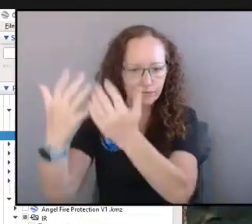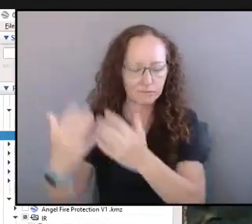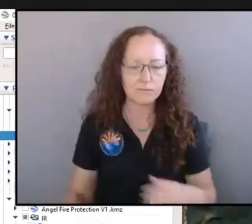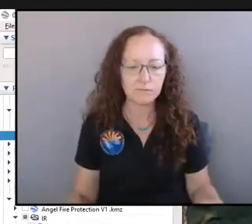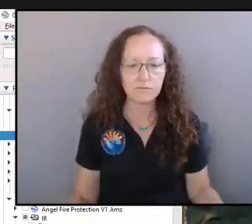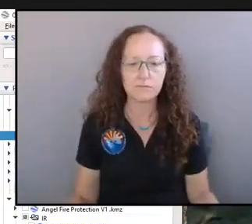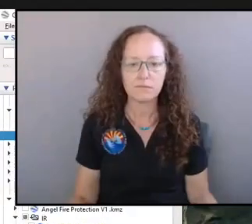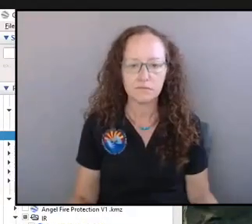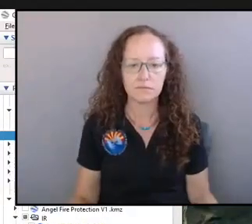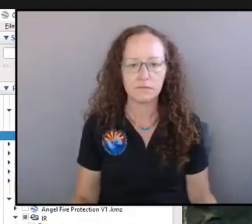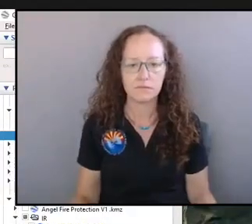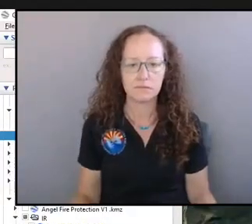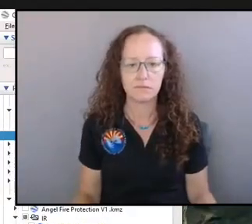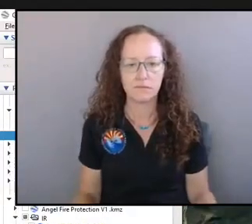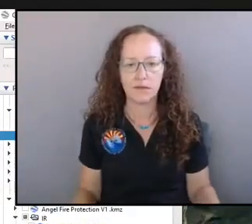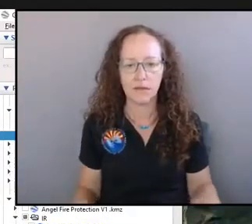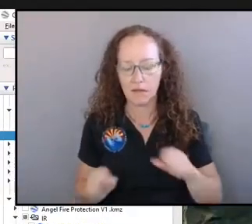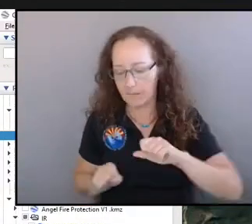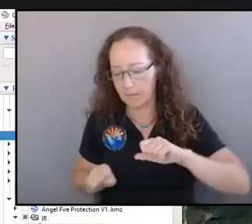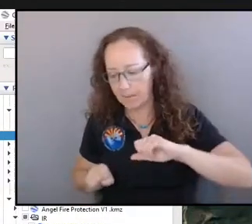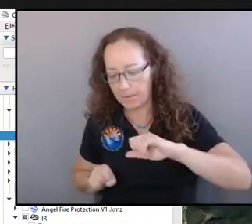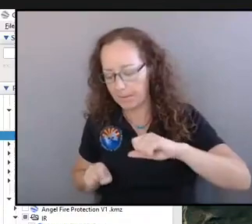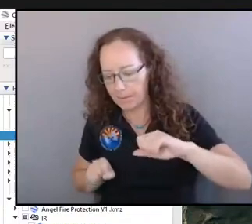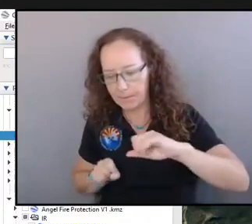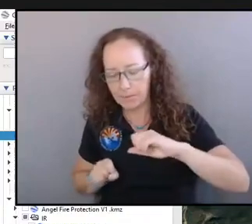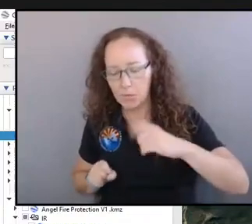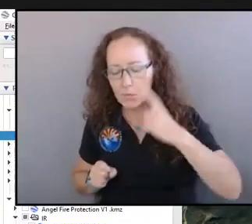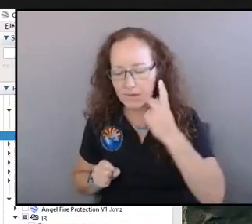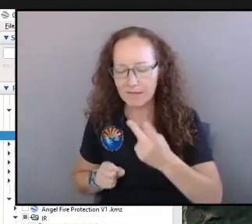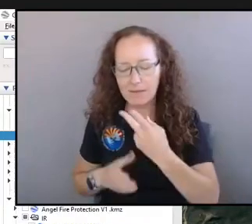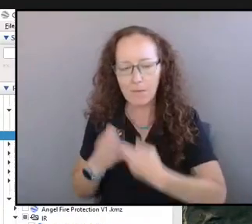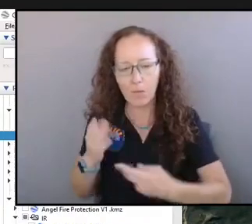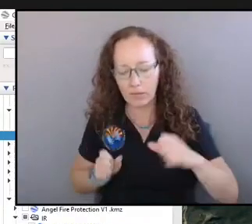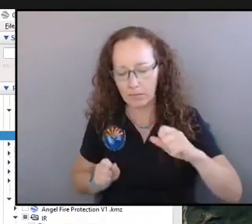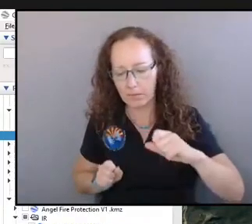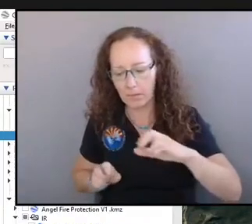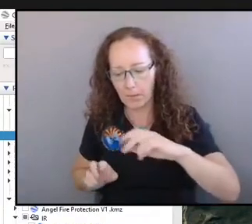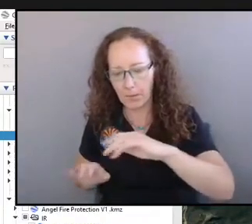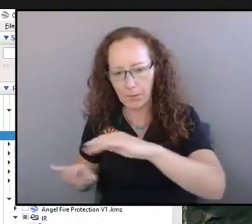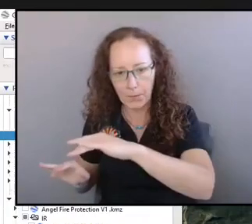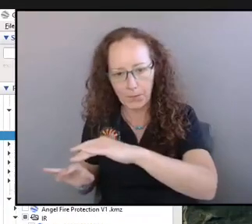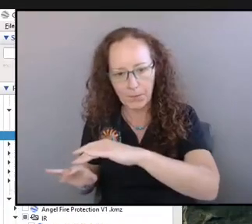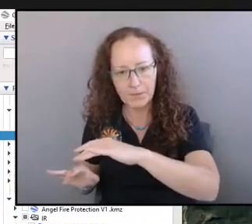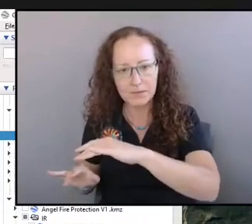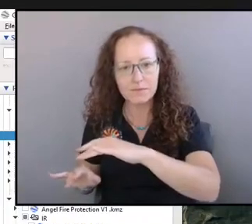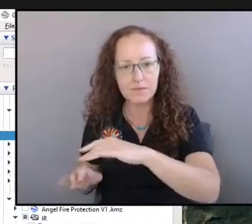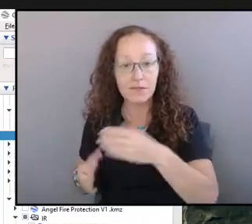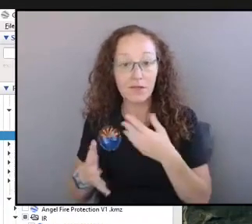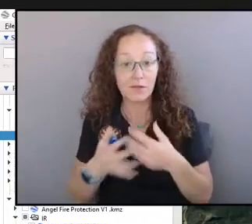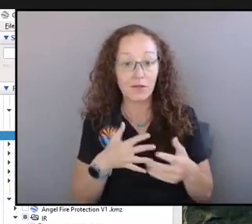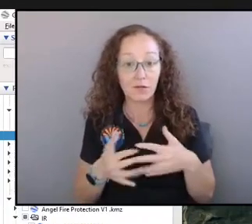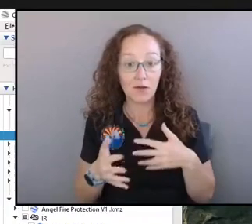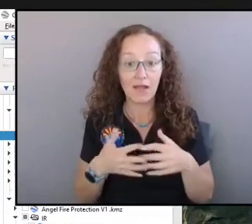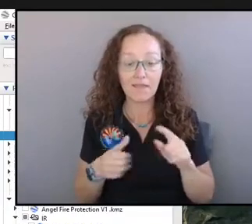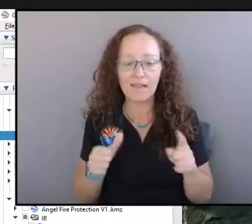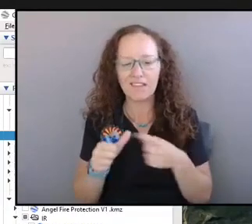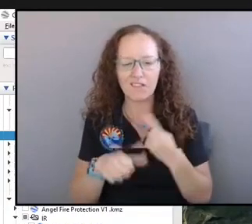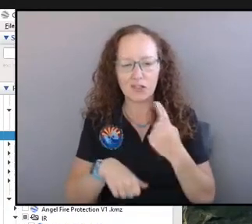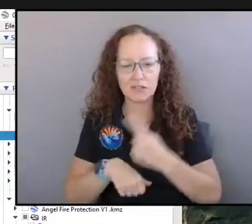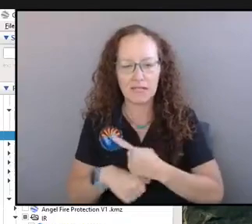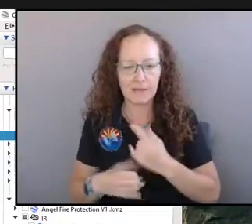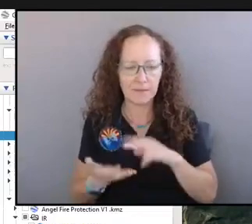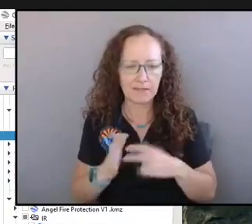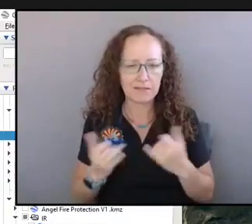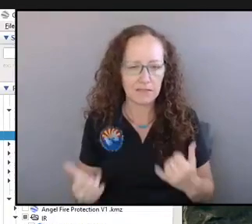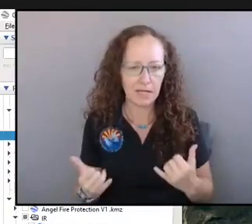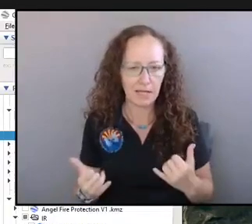the two little pieces that squirted out. This little gray part is what I expect to see day one. That'd be today, day